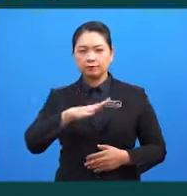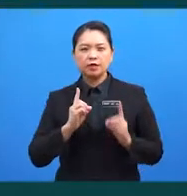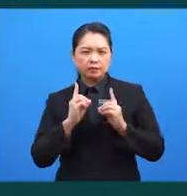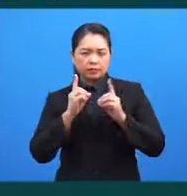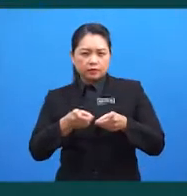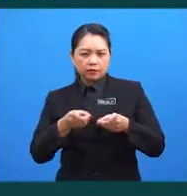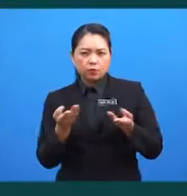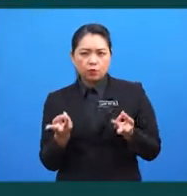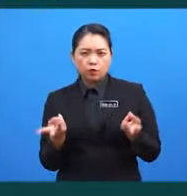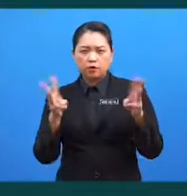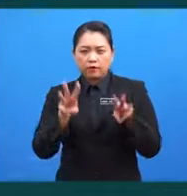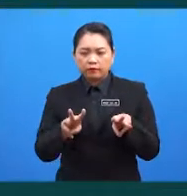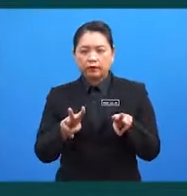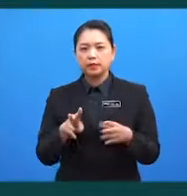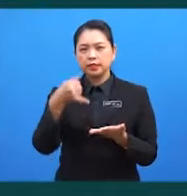Definitely worth it.